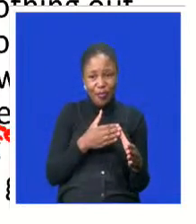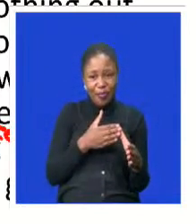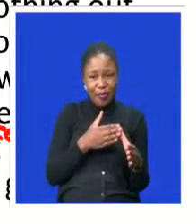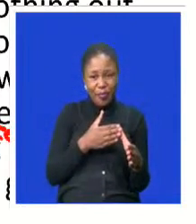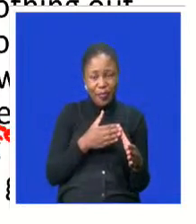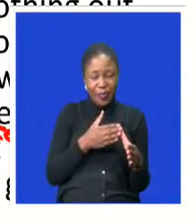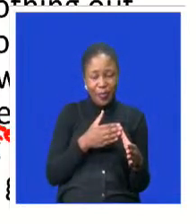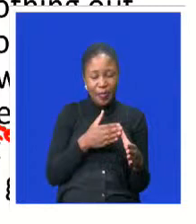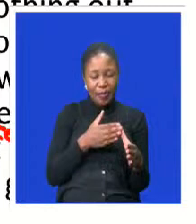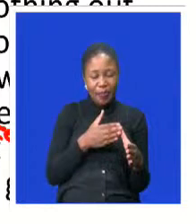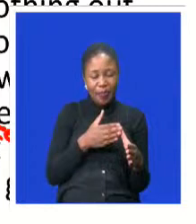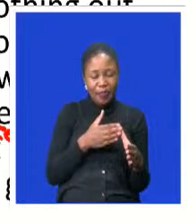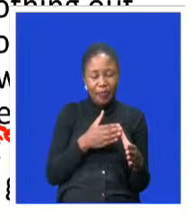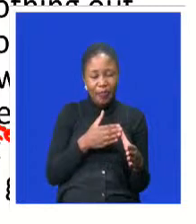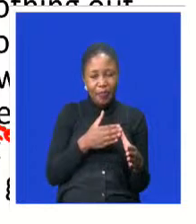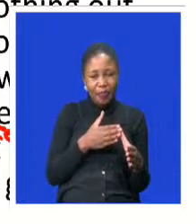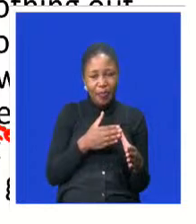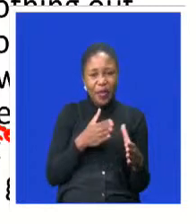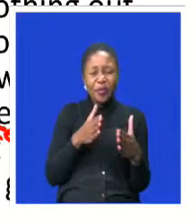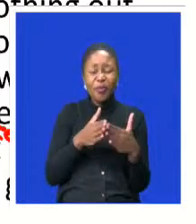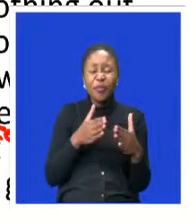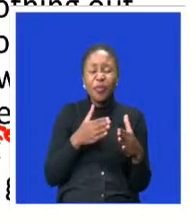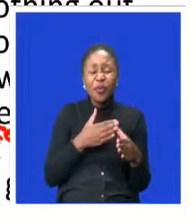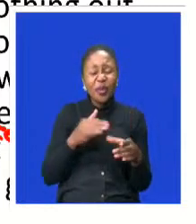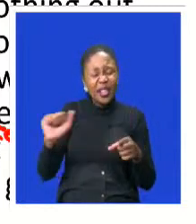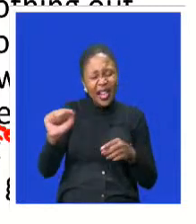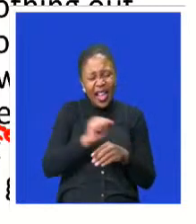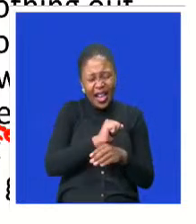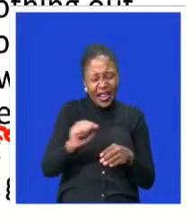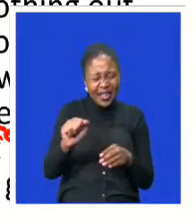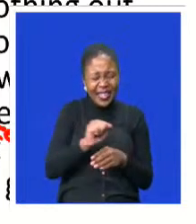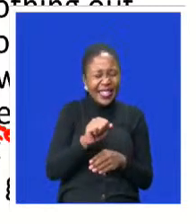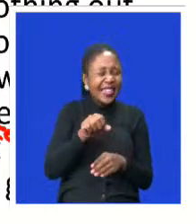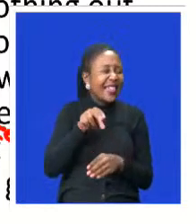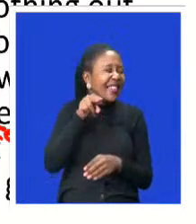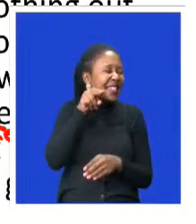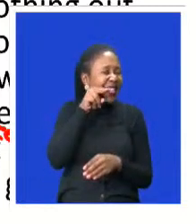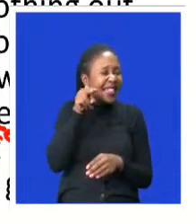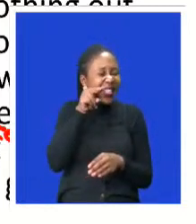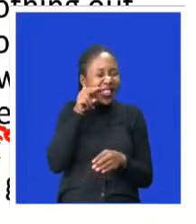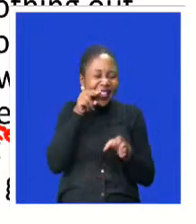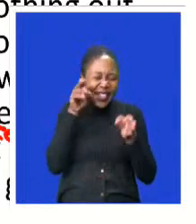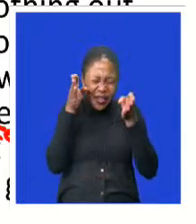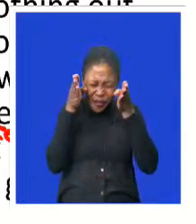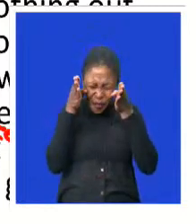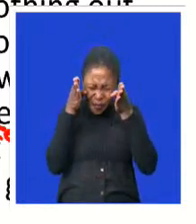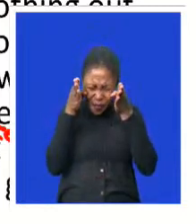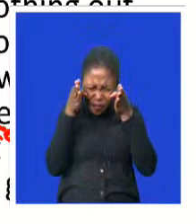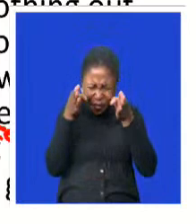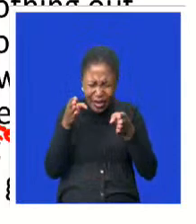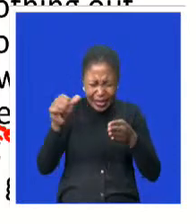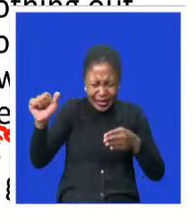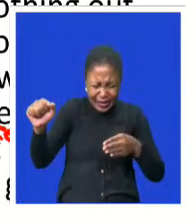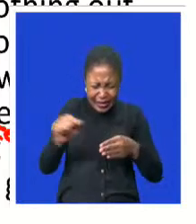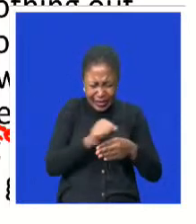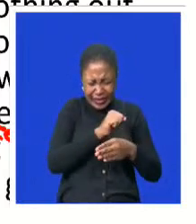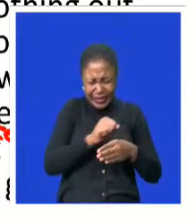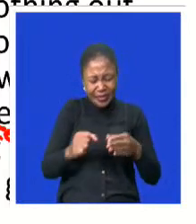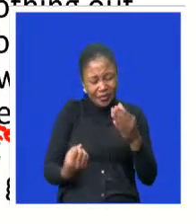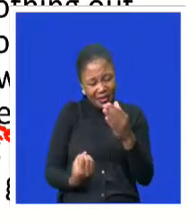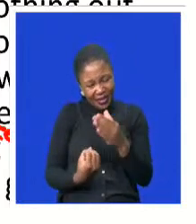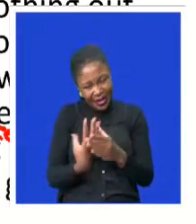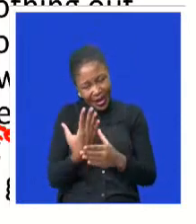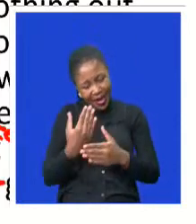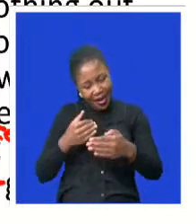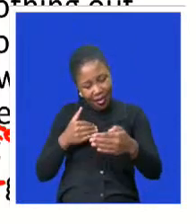it requires extreme attention to detail from the beginning to the end. Sentence number